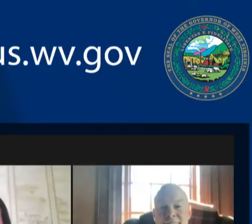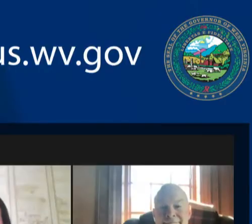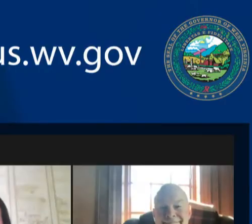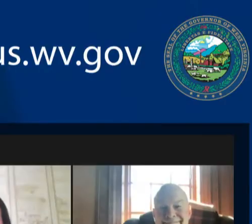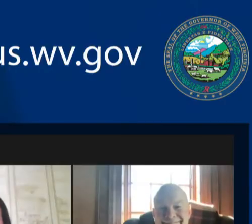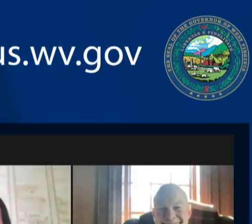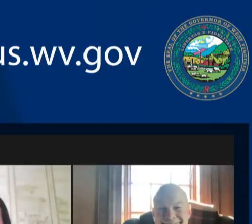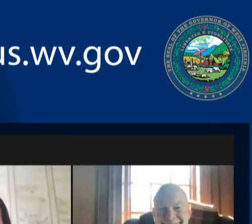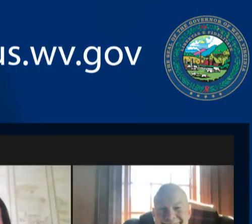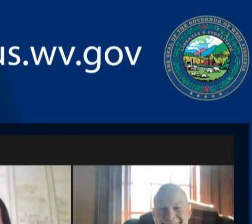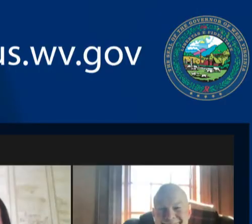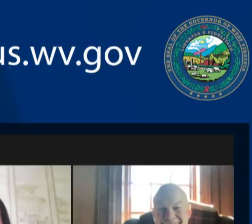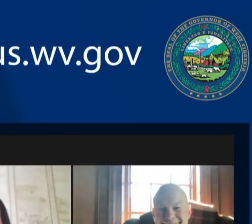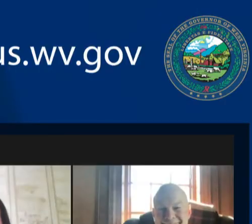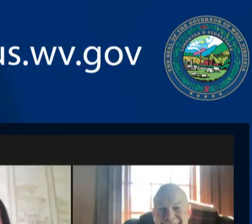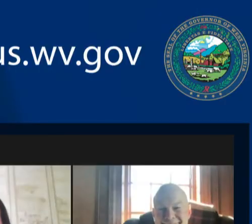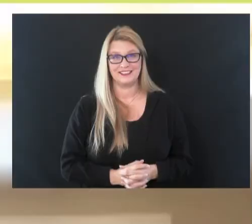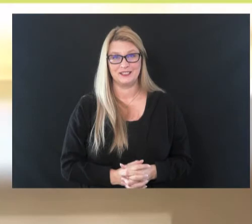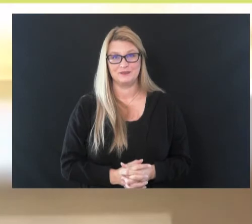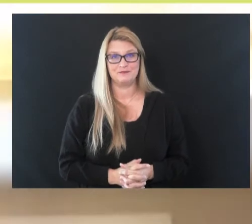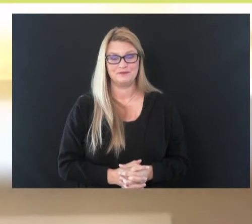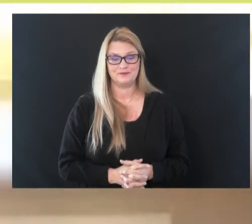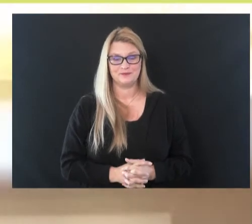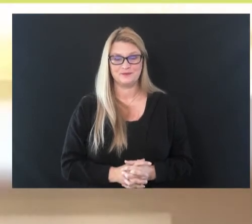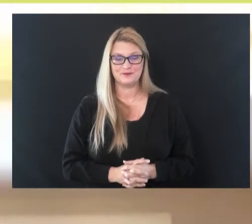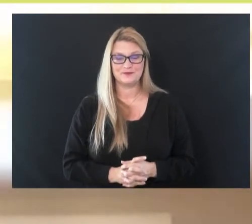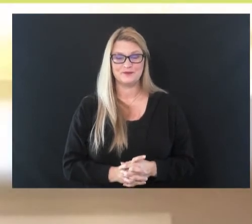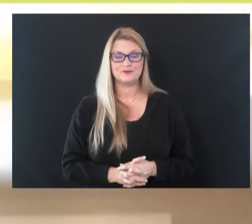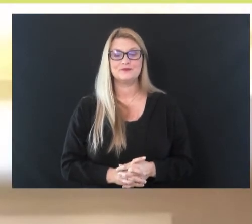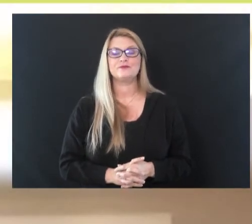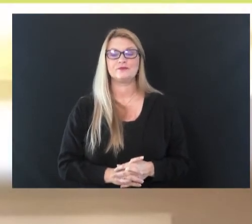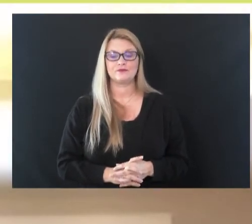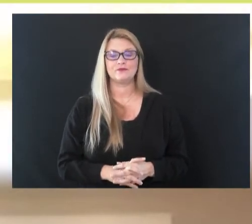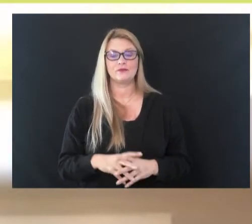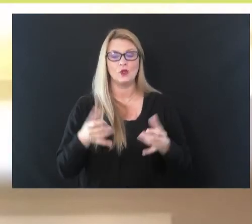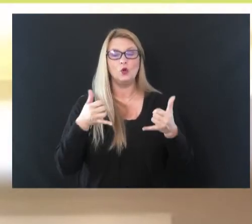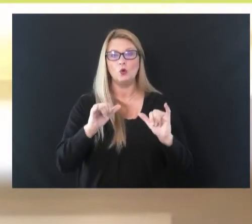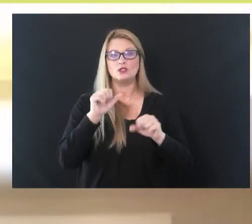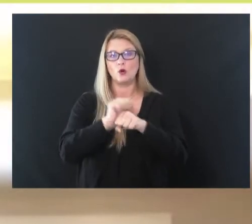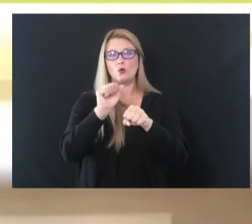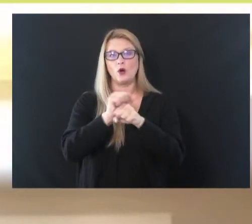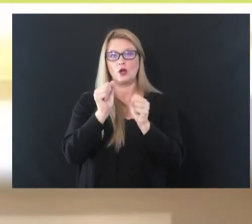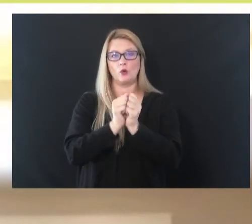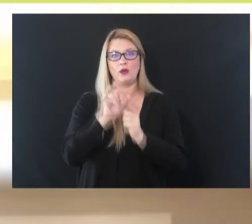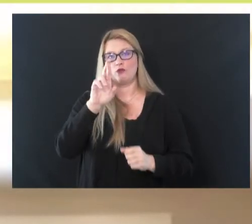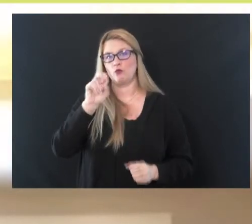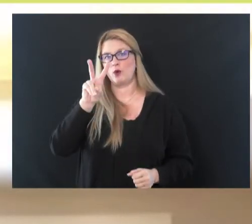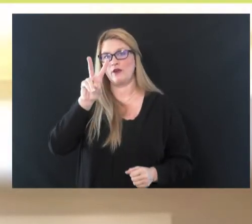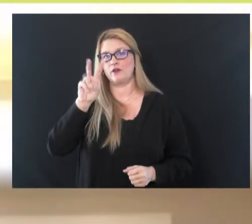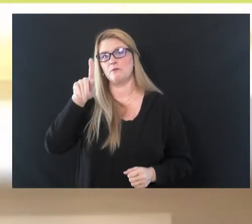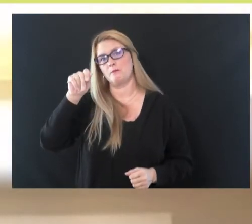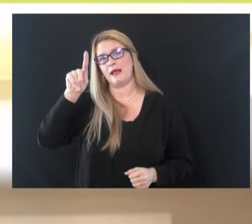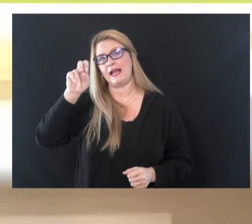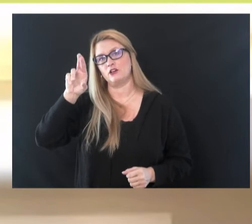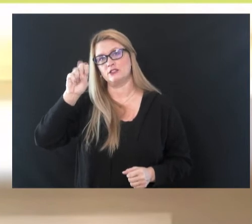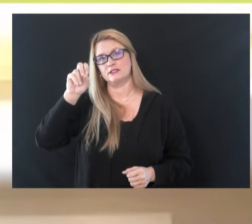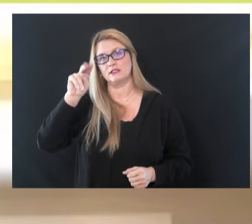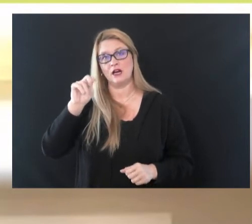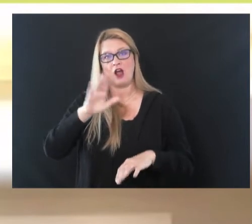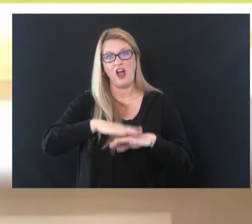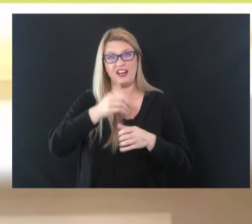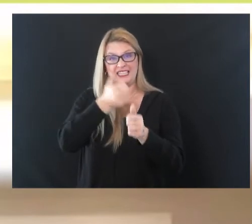sir. Yes, sir. Charles, we're still working with Reverend Patterson on numbers for each of those